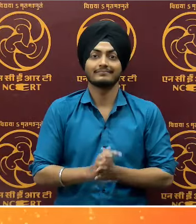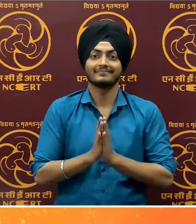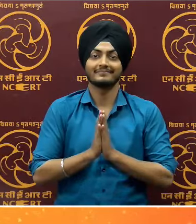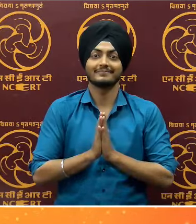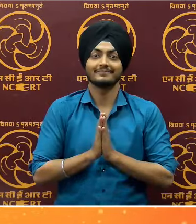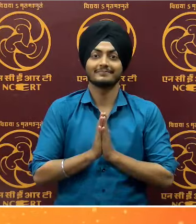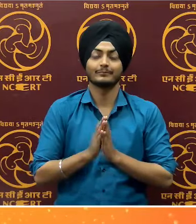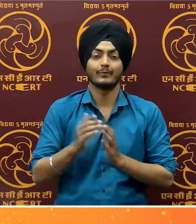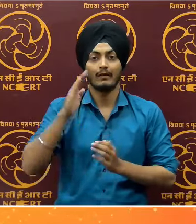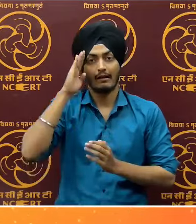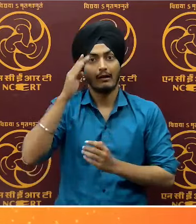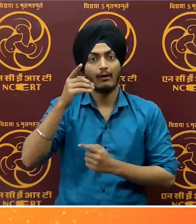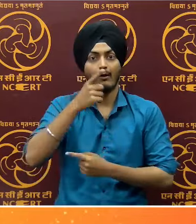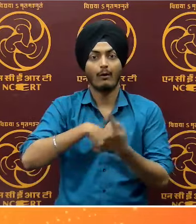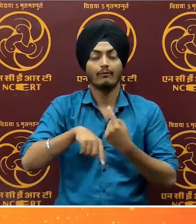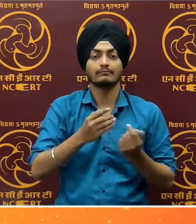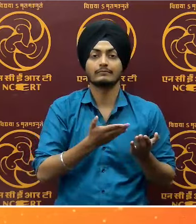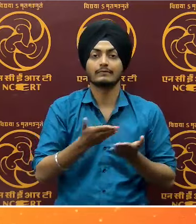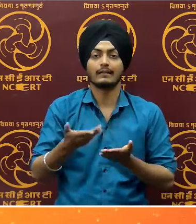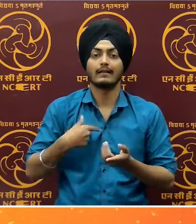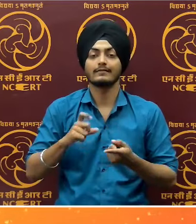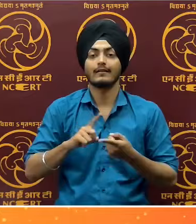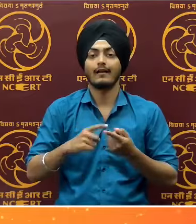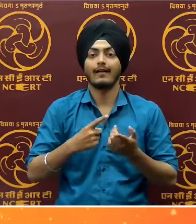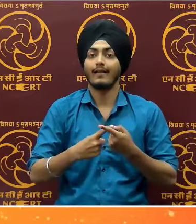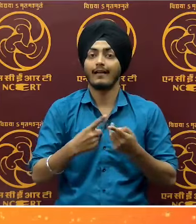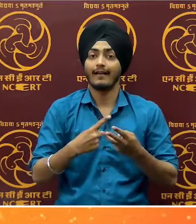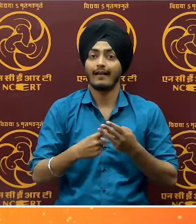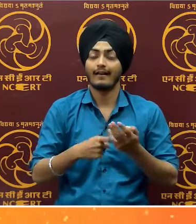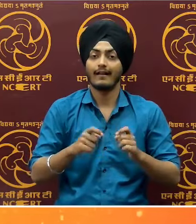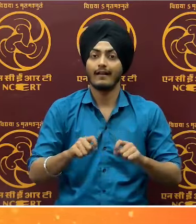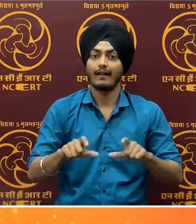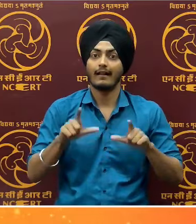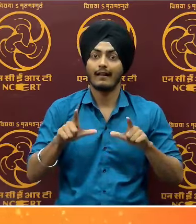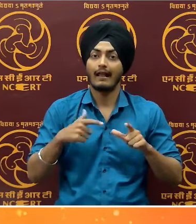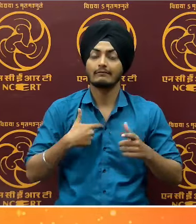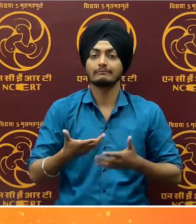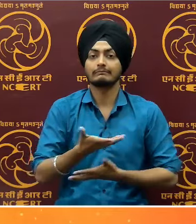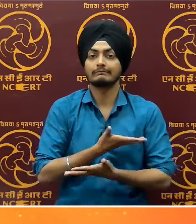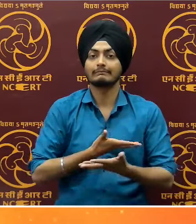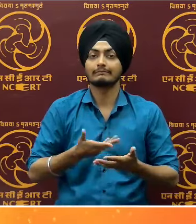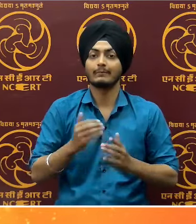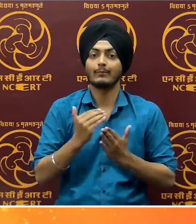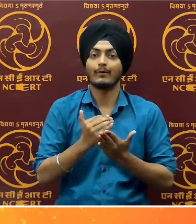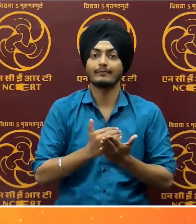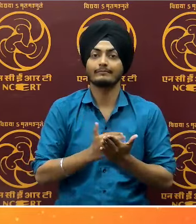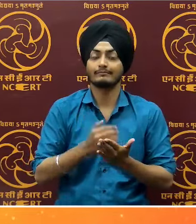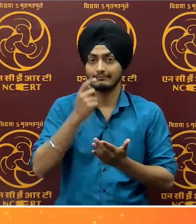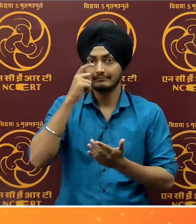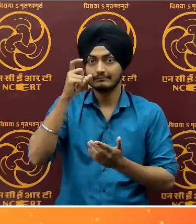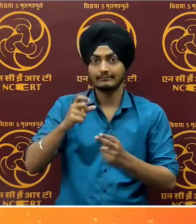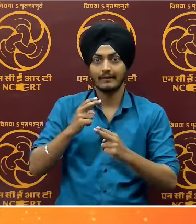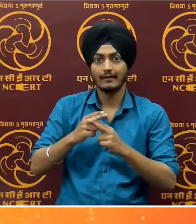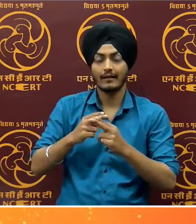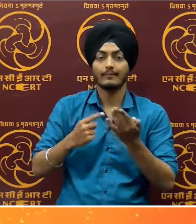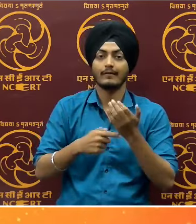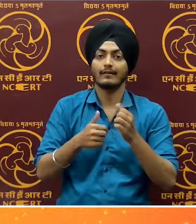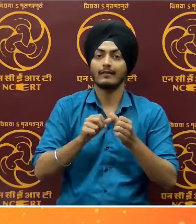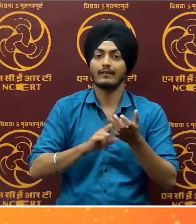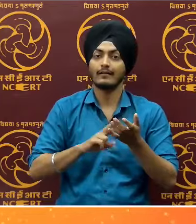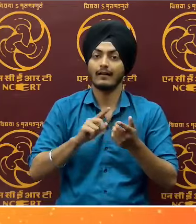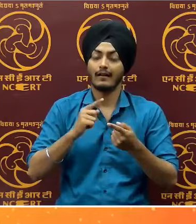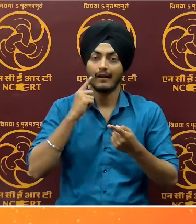Namaskar, hello and a very warm welcome to CIET NCERT's live phone-in interactive program. My name is Tanvi Khurana and this